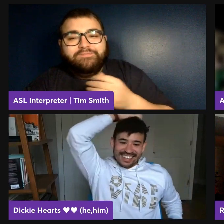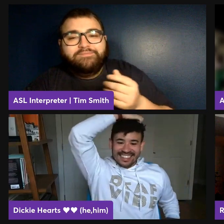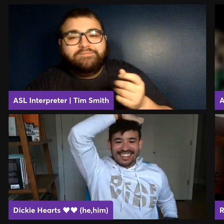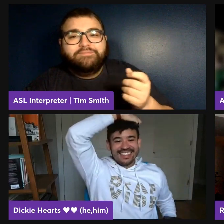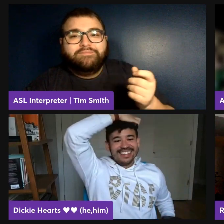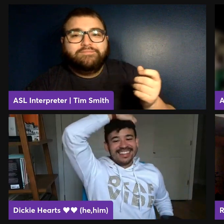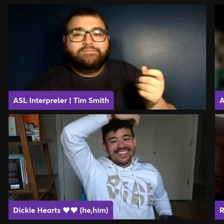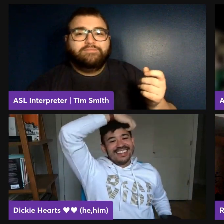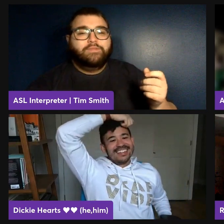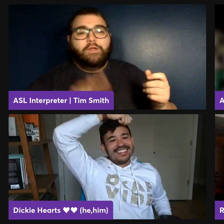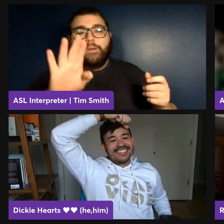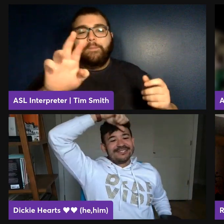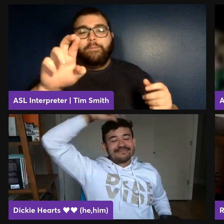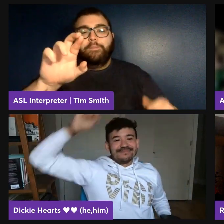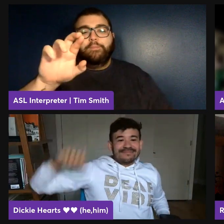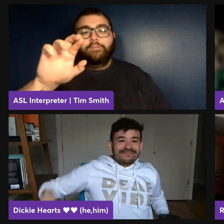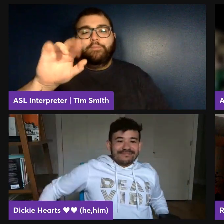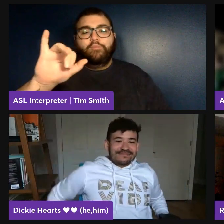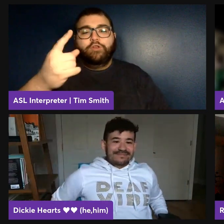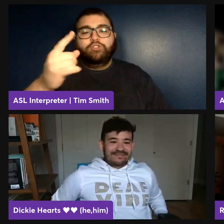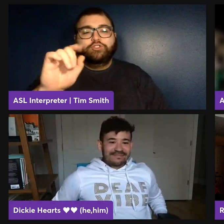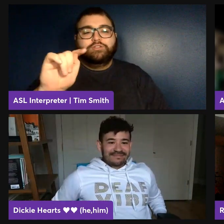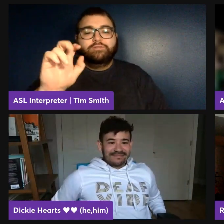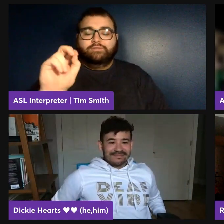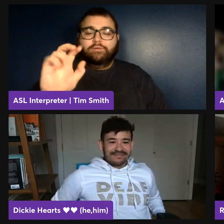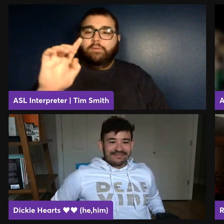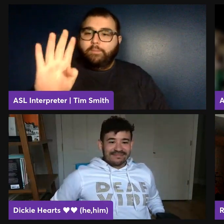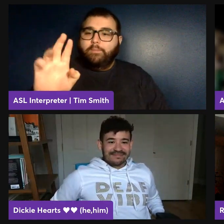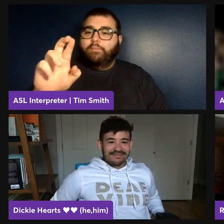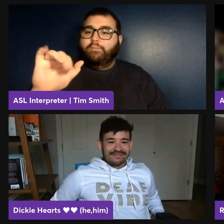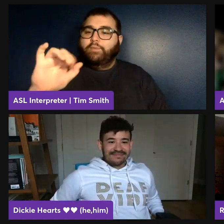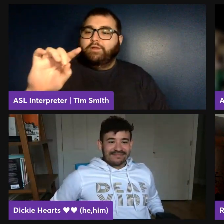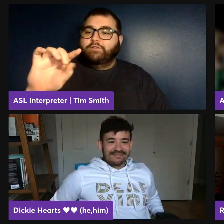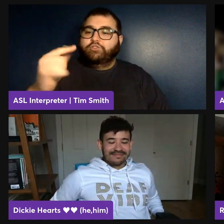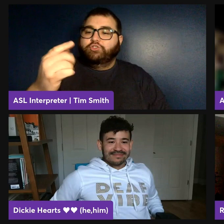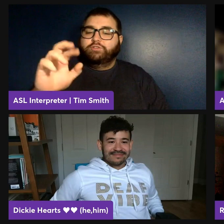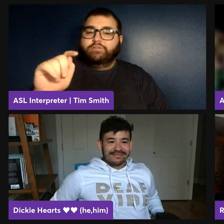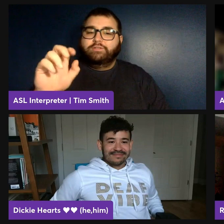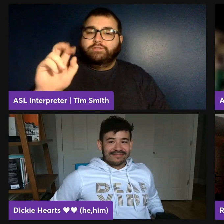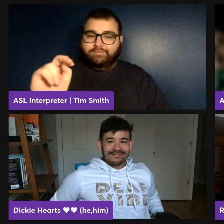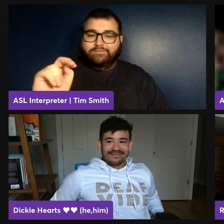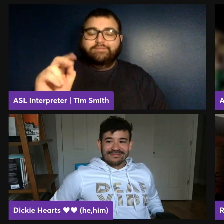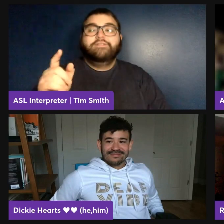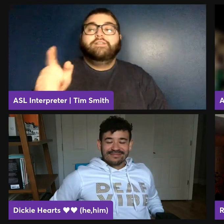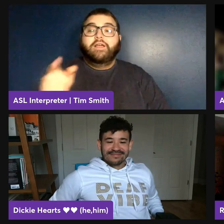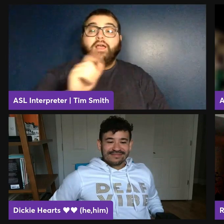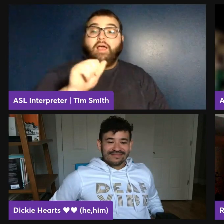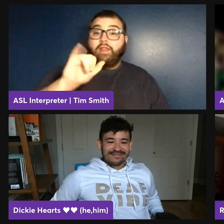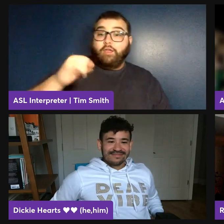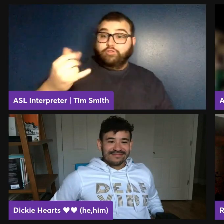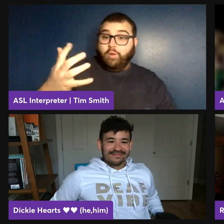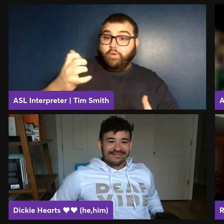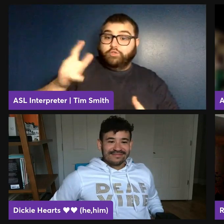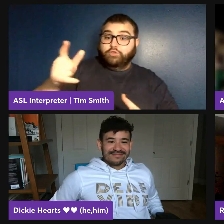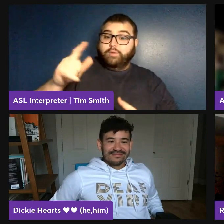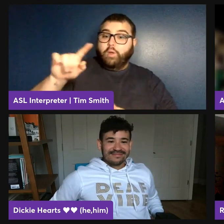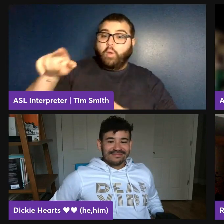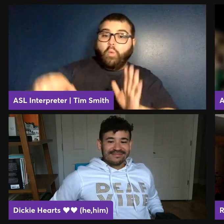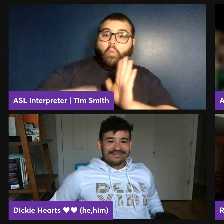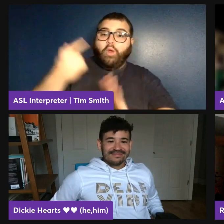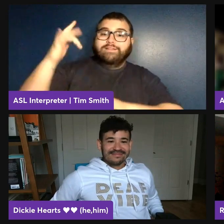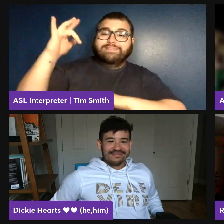biggest Bridgerton. I need it. Alejandra, I want you on stage to do any role once done by Mary Testa.